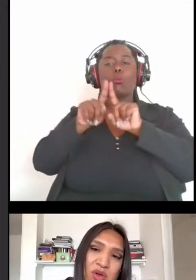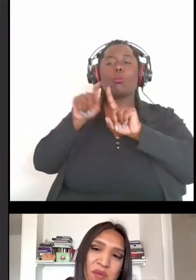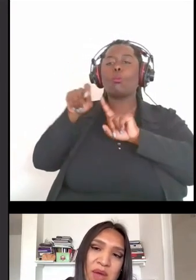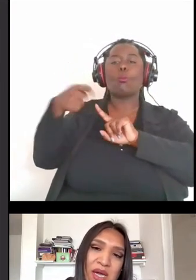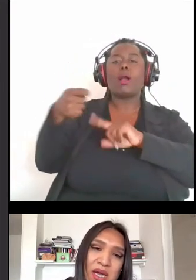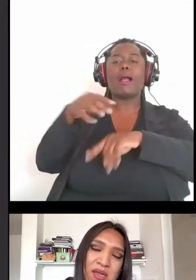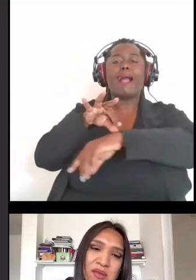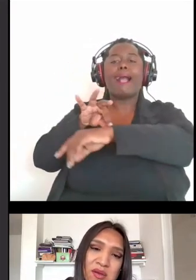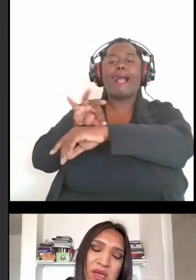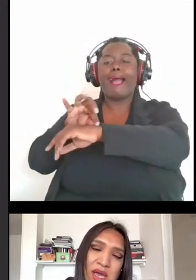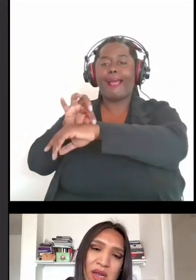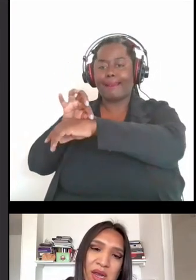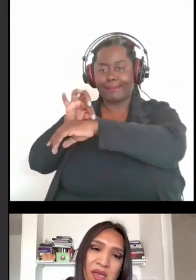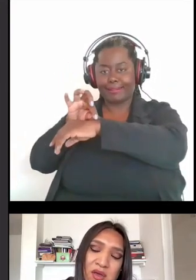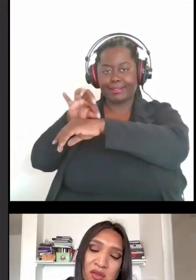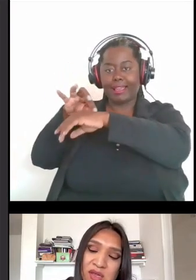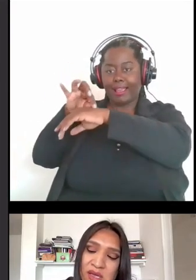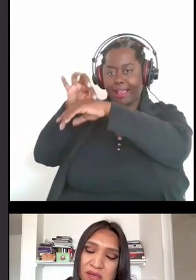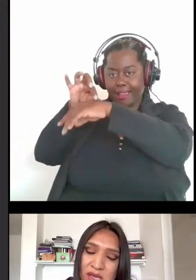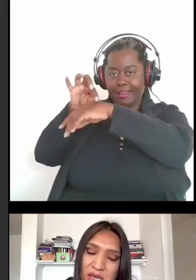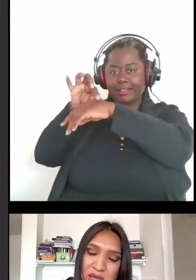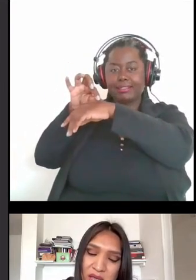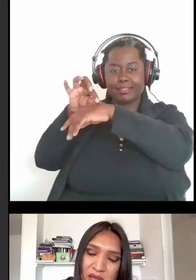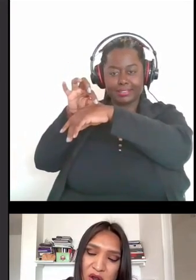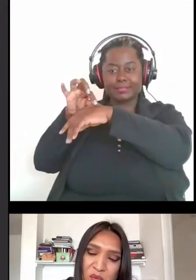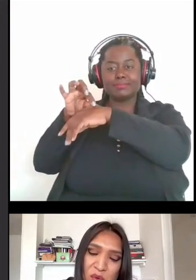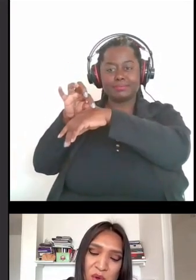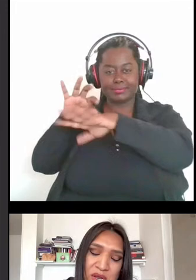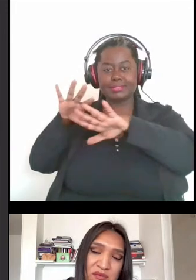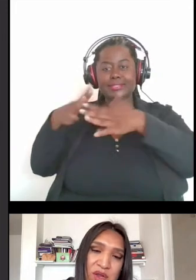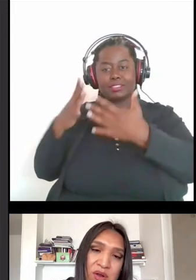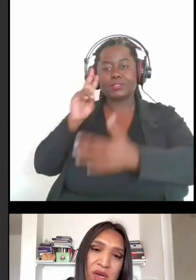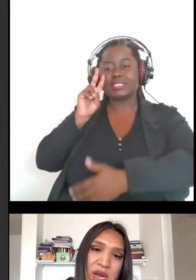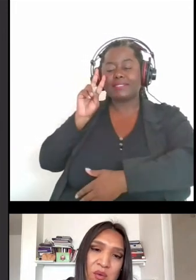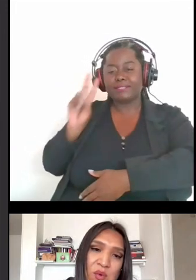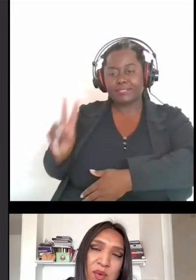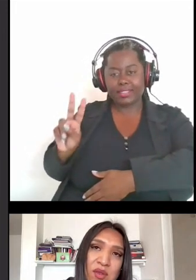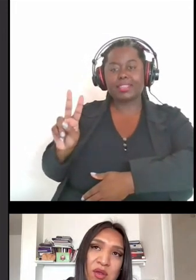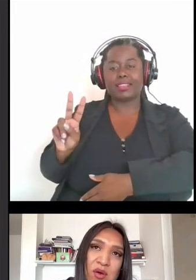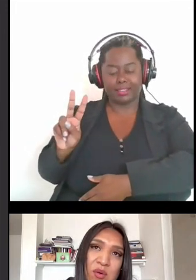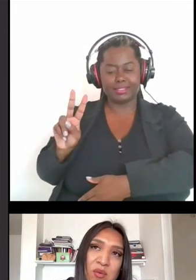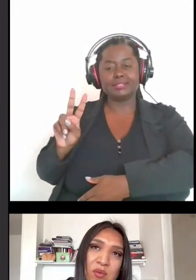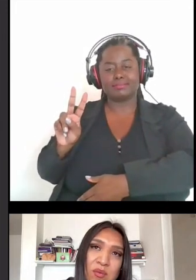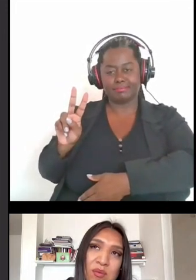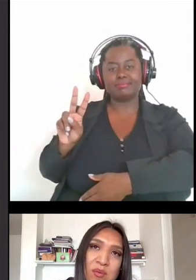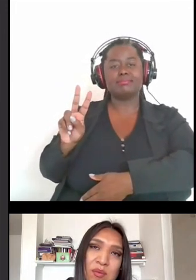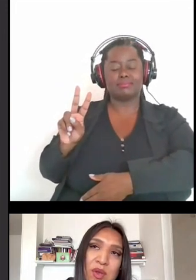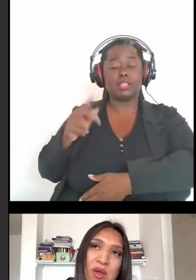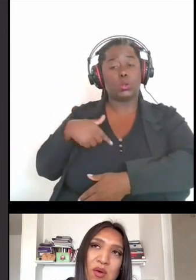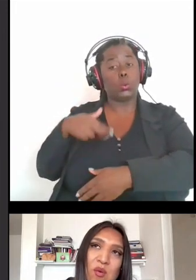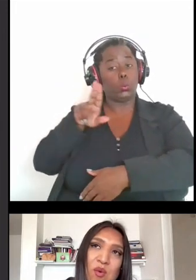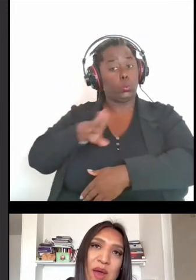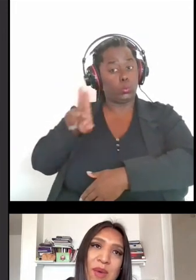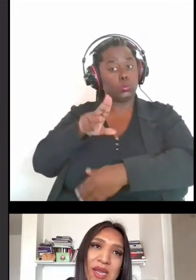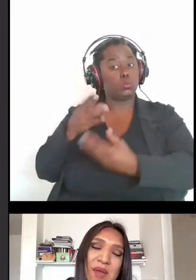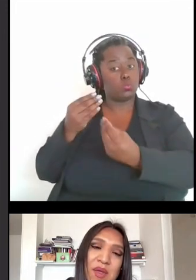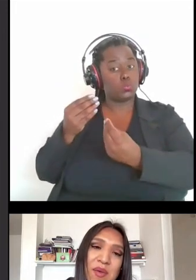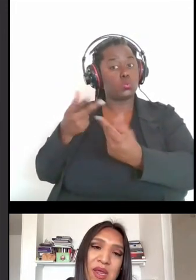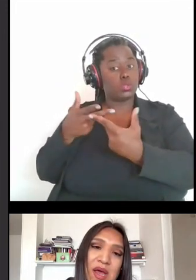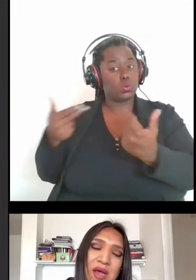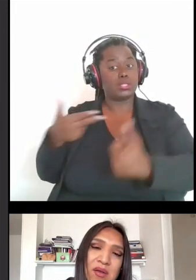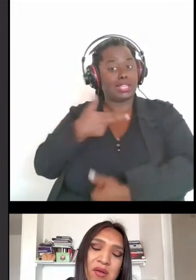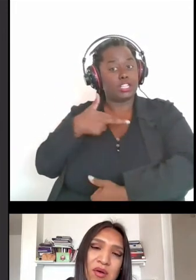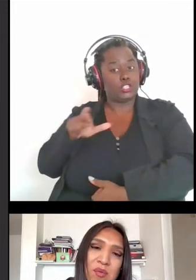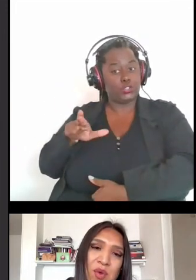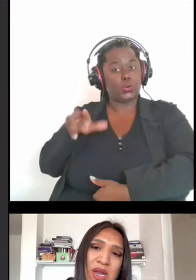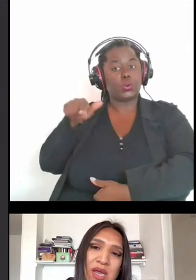in the lower part of this image you can see a Mormon person I work